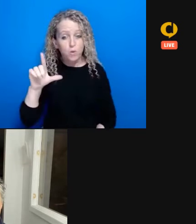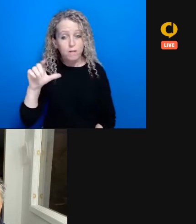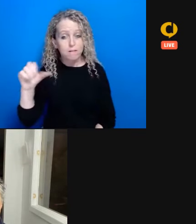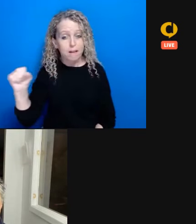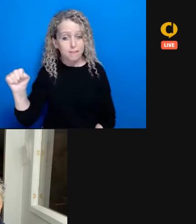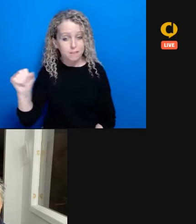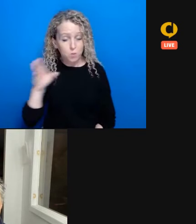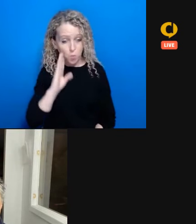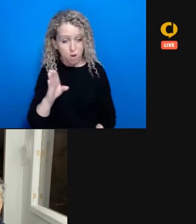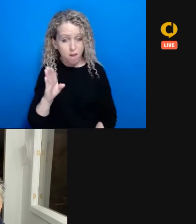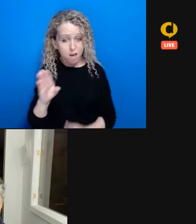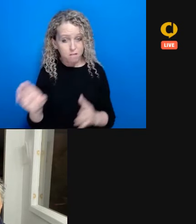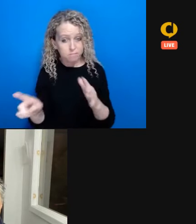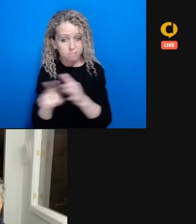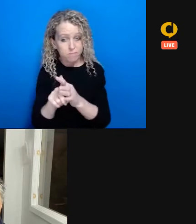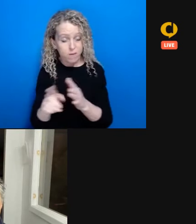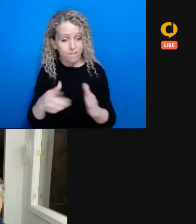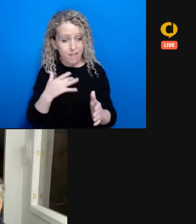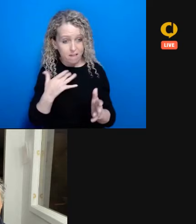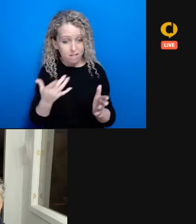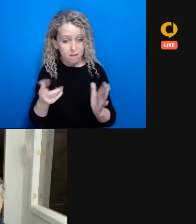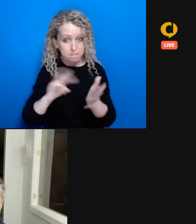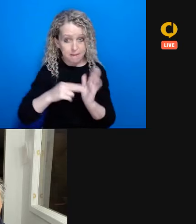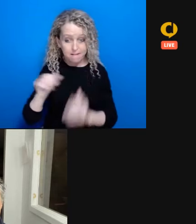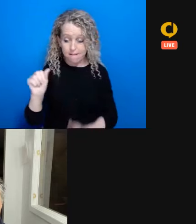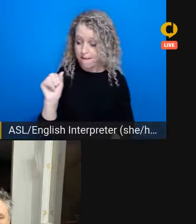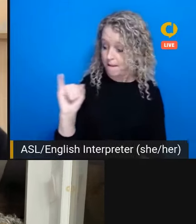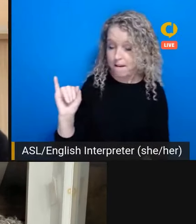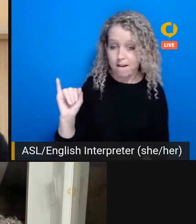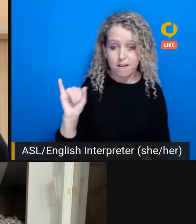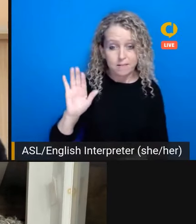about AI itself as a class.